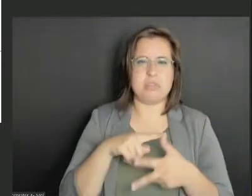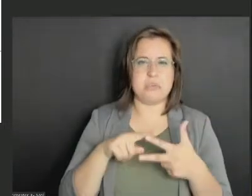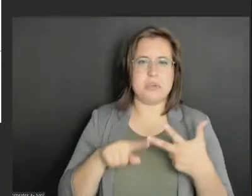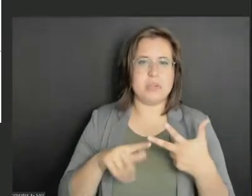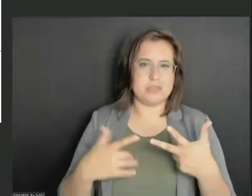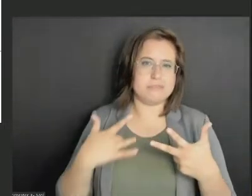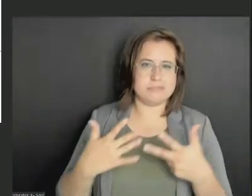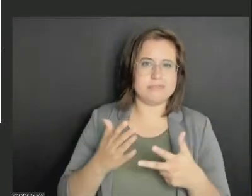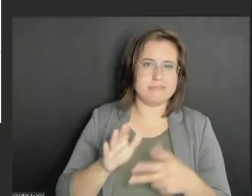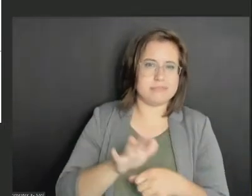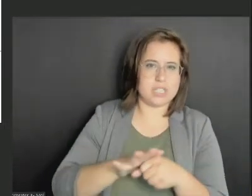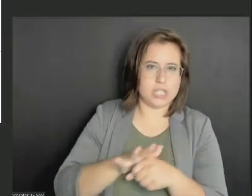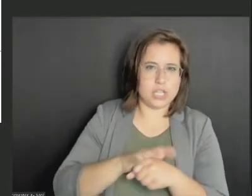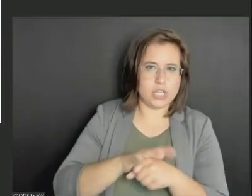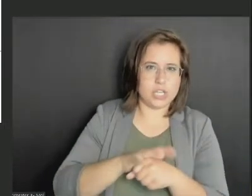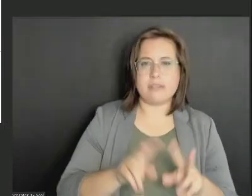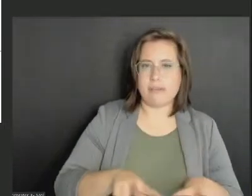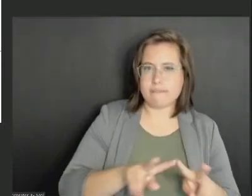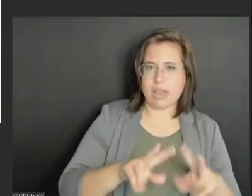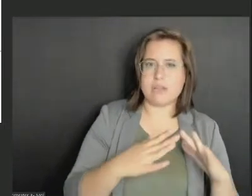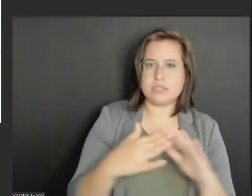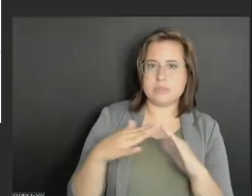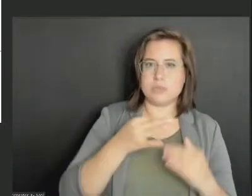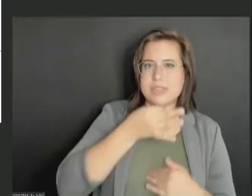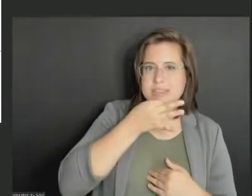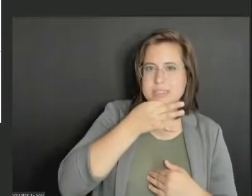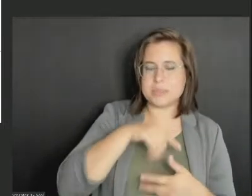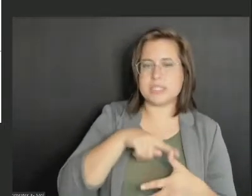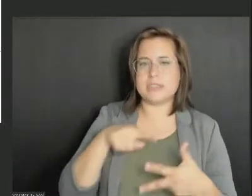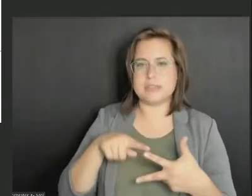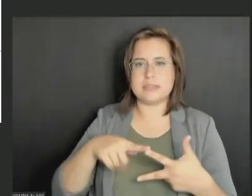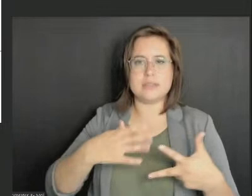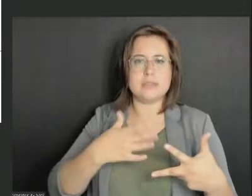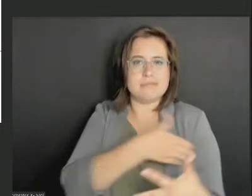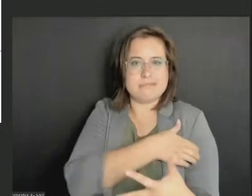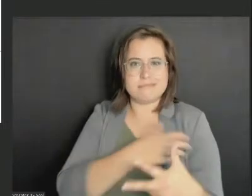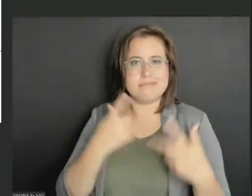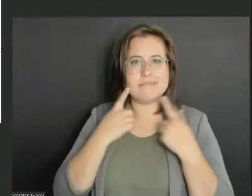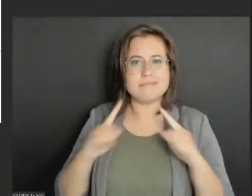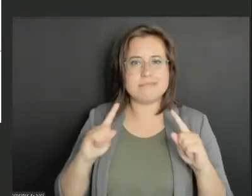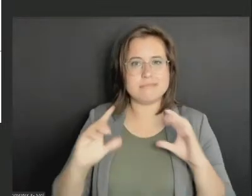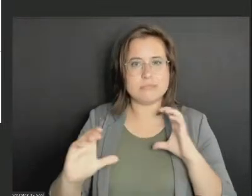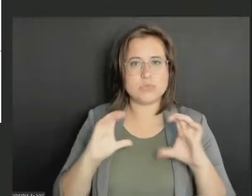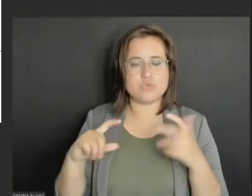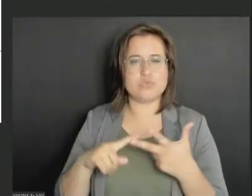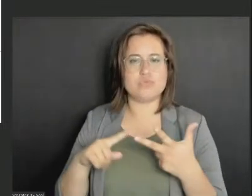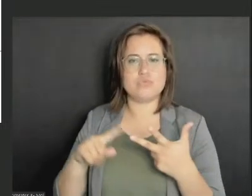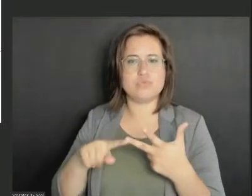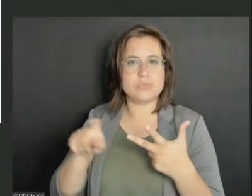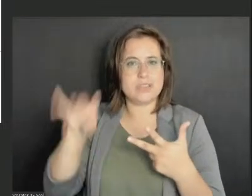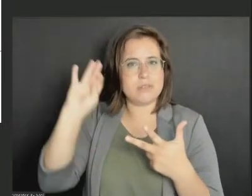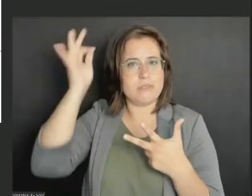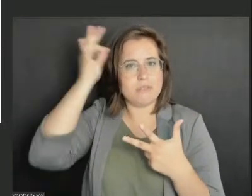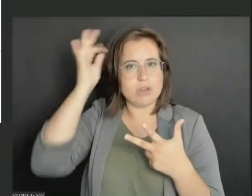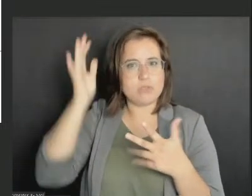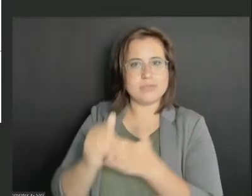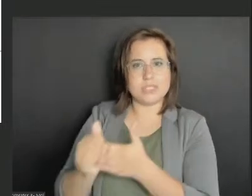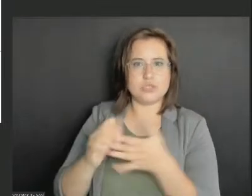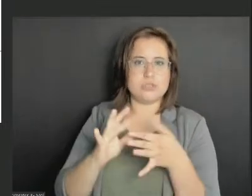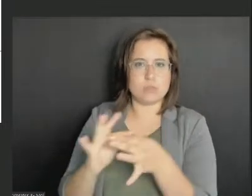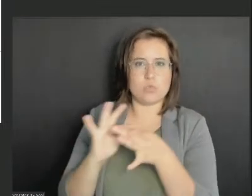community expertise and partnerships, the power of effective communications, and the need for federal leadership and coordination. Next slide,